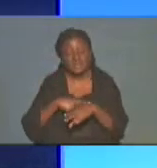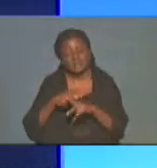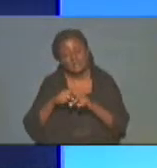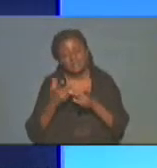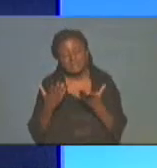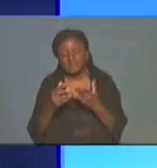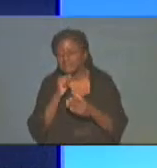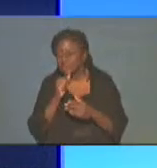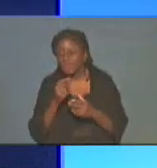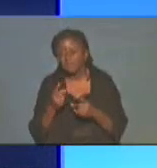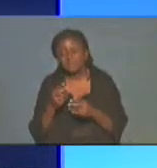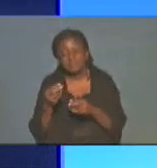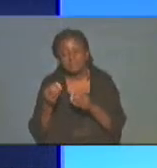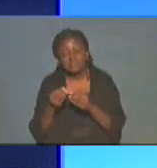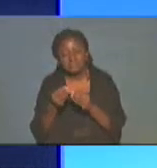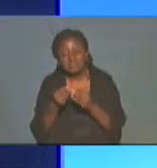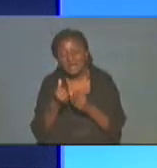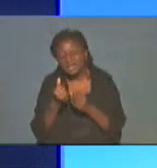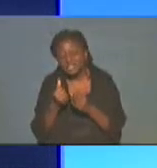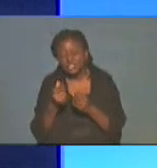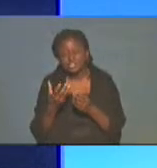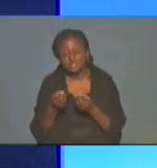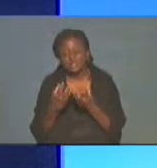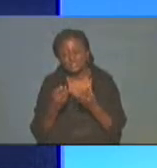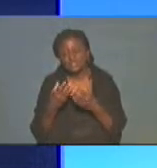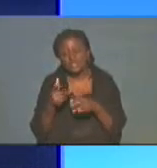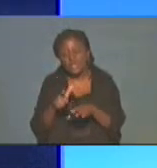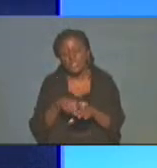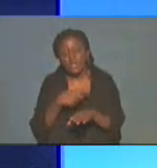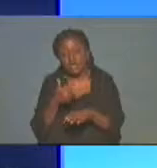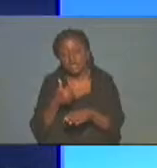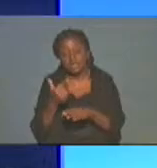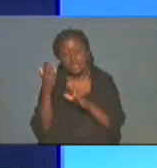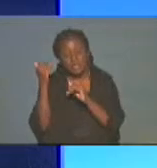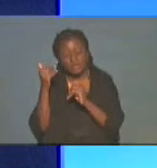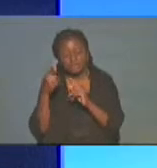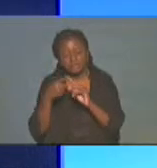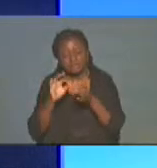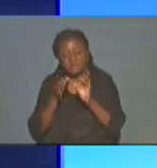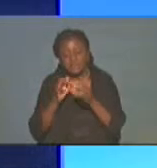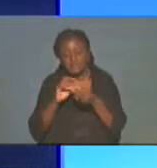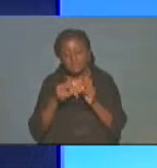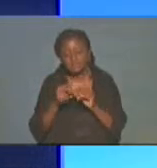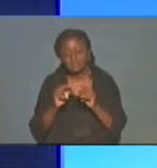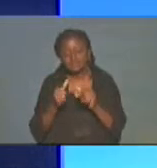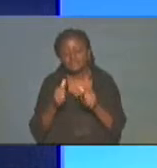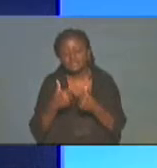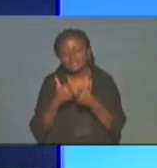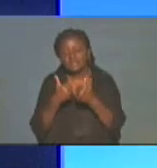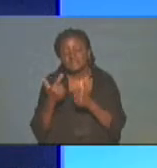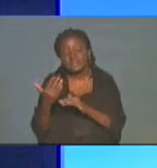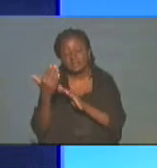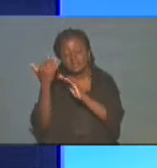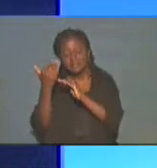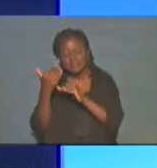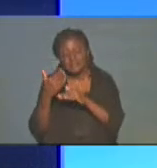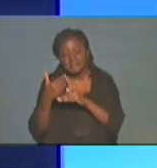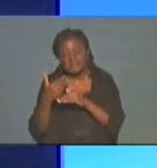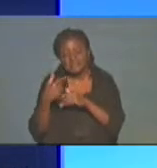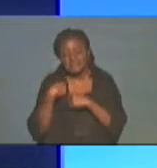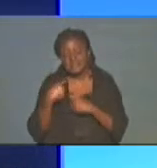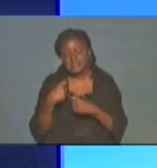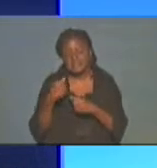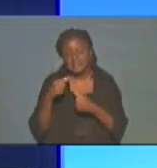as price control officials hope to remedy a number of challenges they say they've faced on the island since the passing of Hurricane